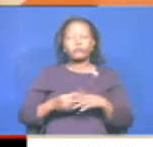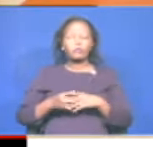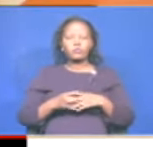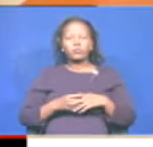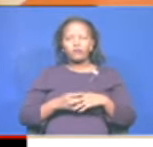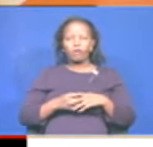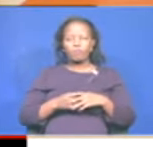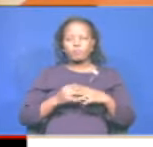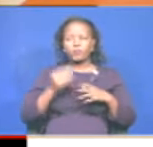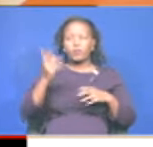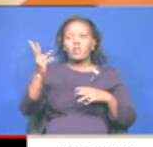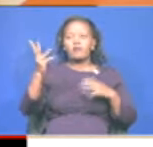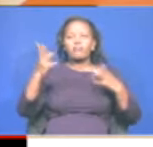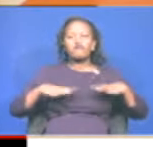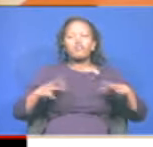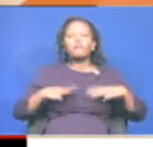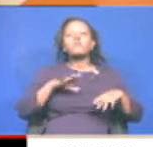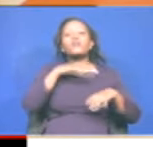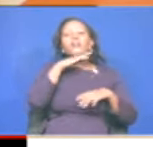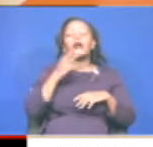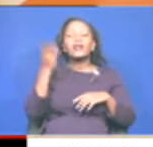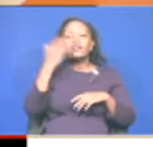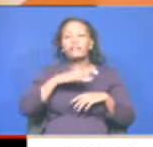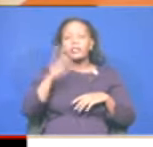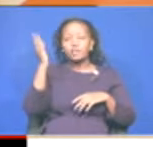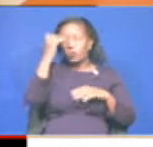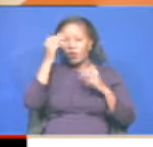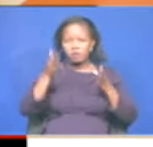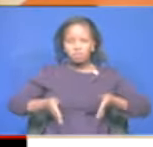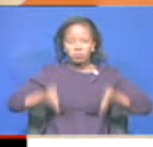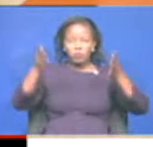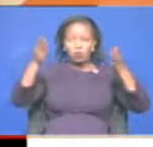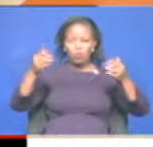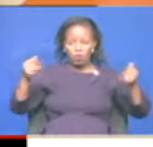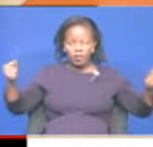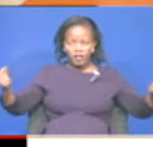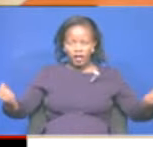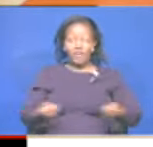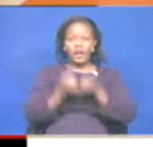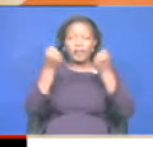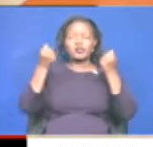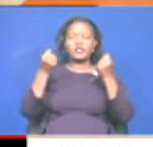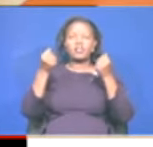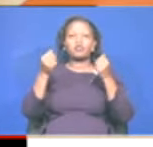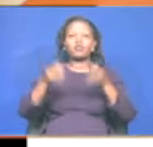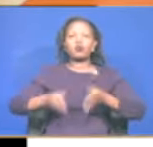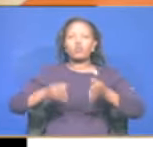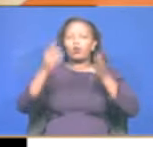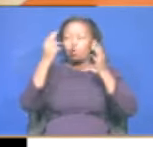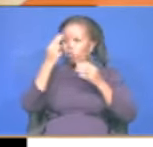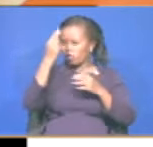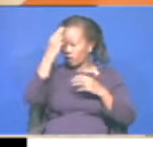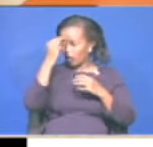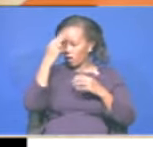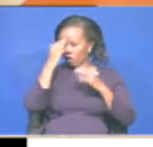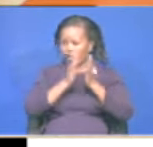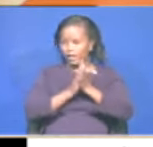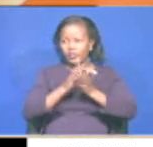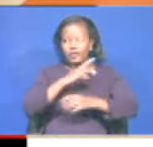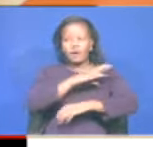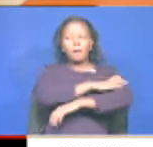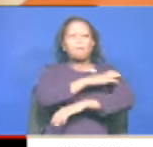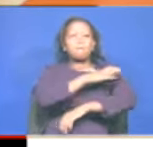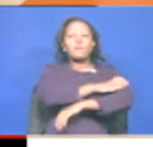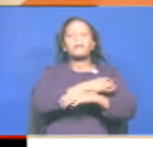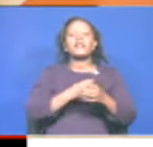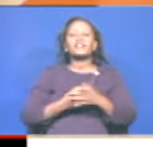Four people have perished in an accident at Koitamugul along the Narok Bomet highway. Three are said